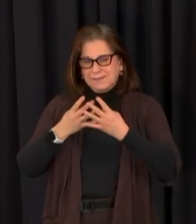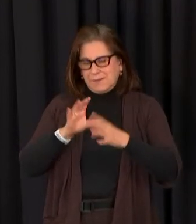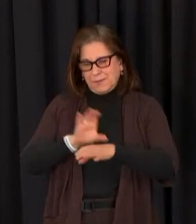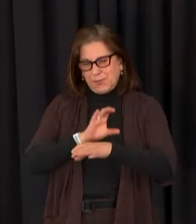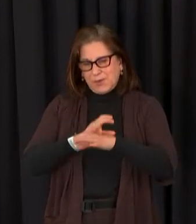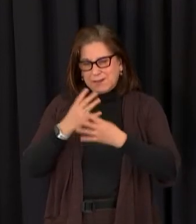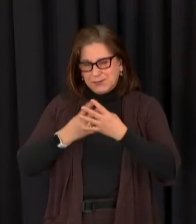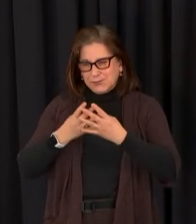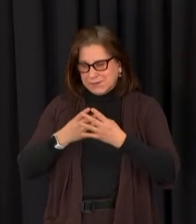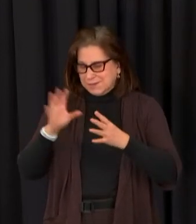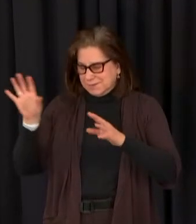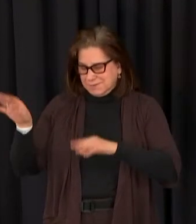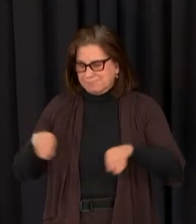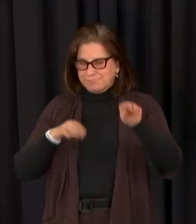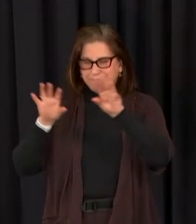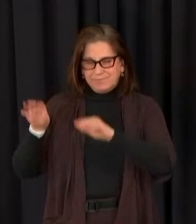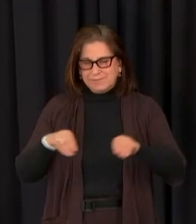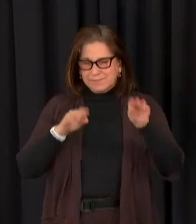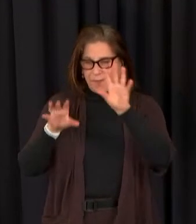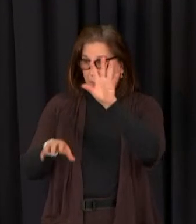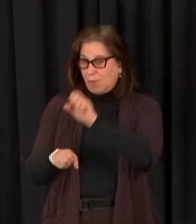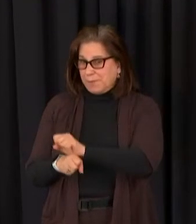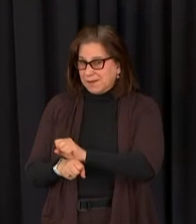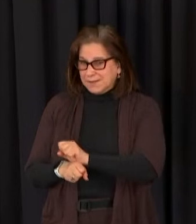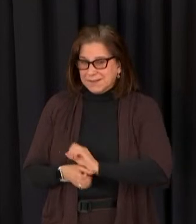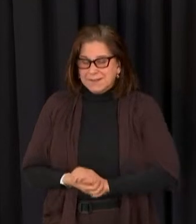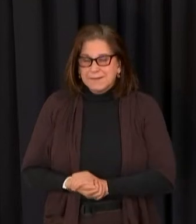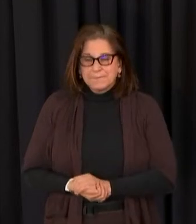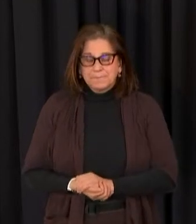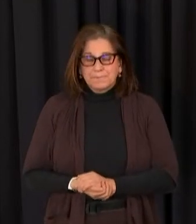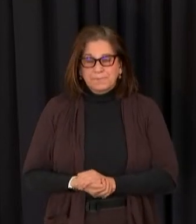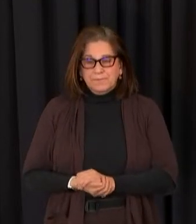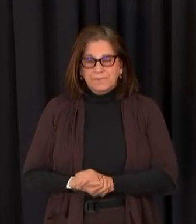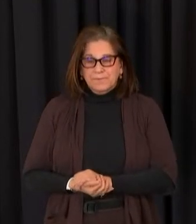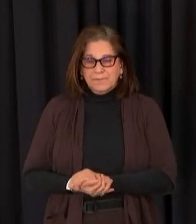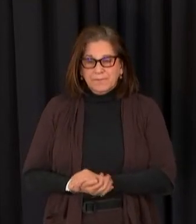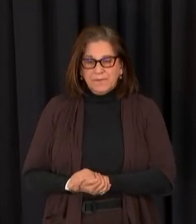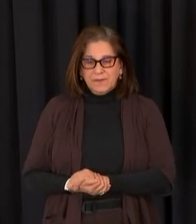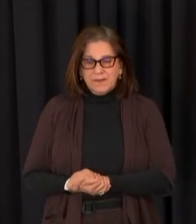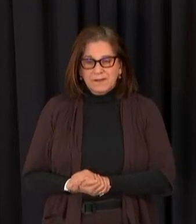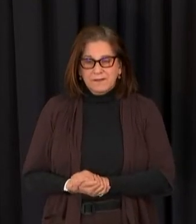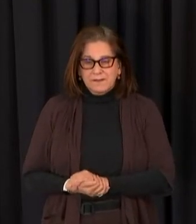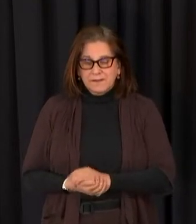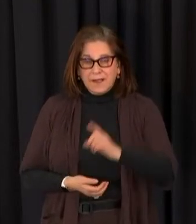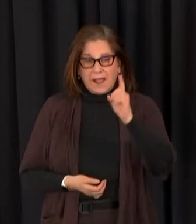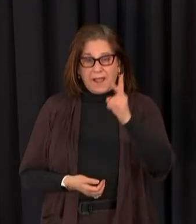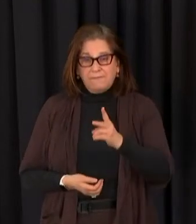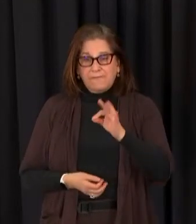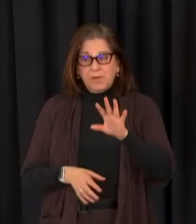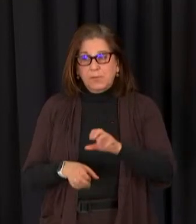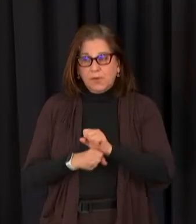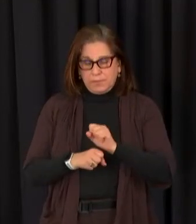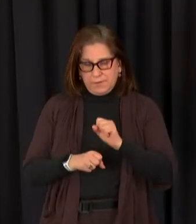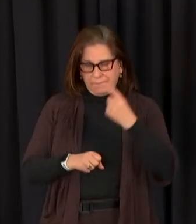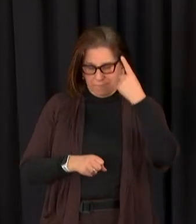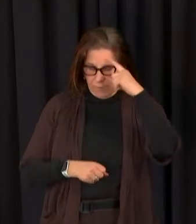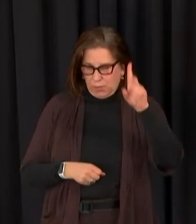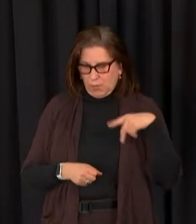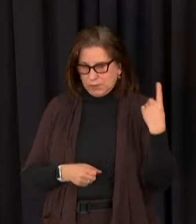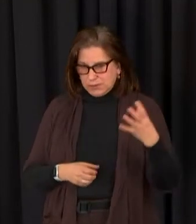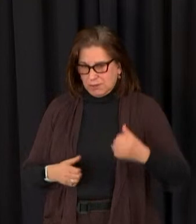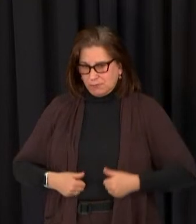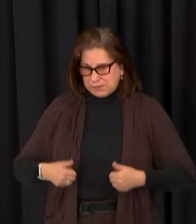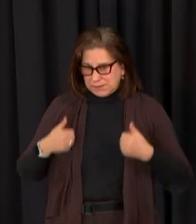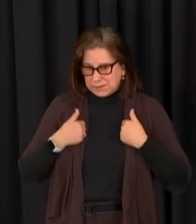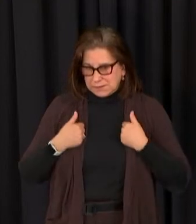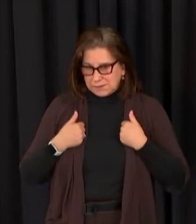some detail. Half of the appointments will be reserved for DC residents living